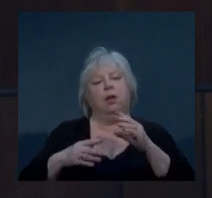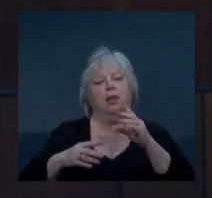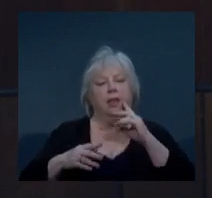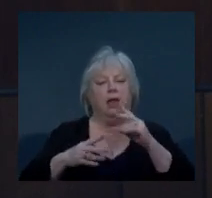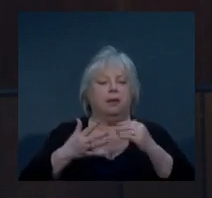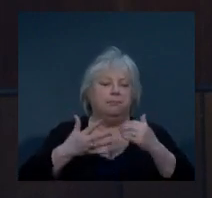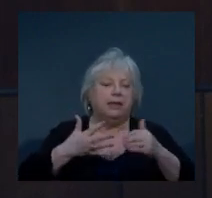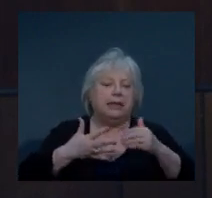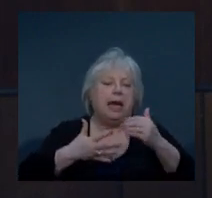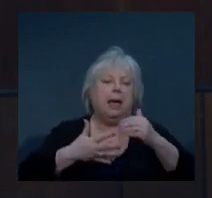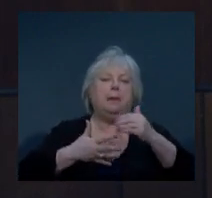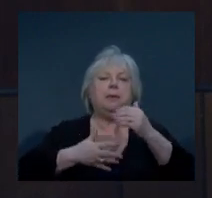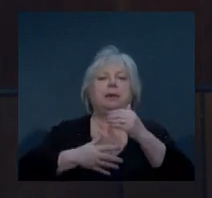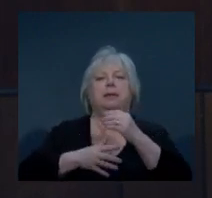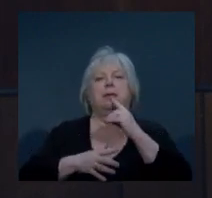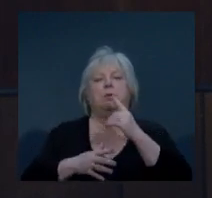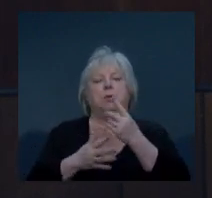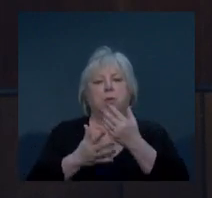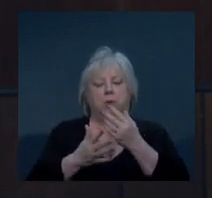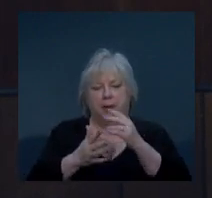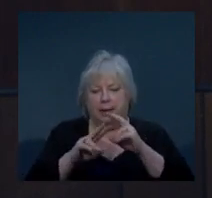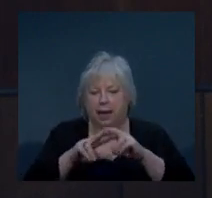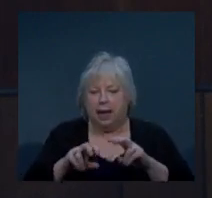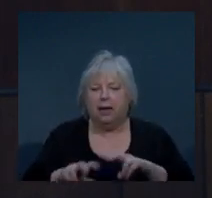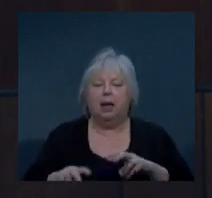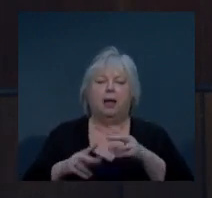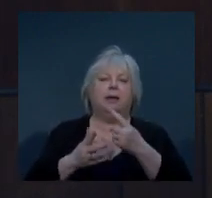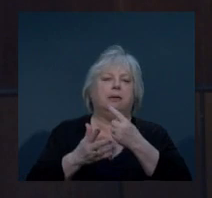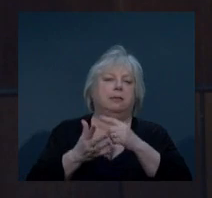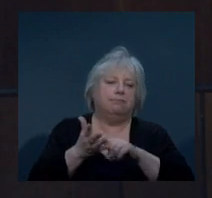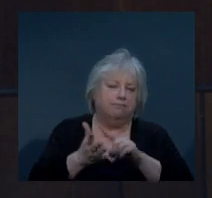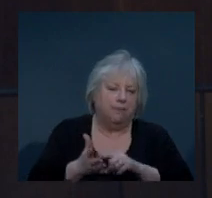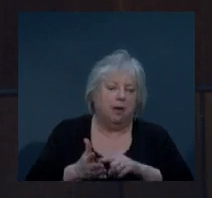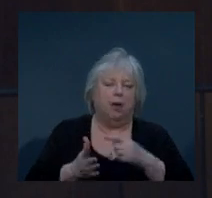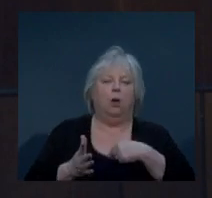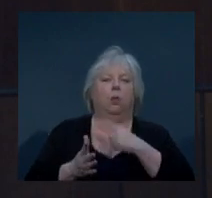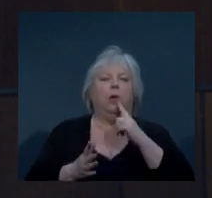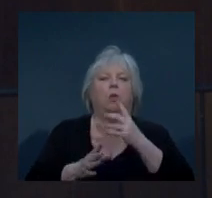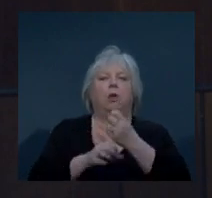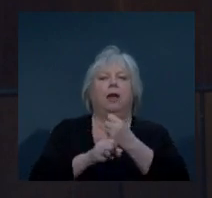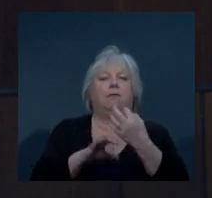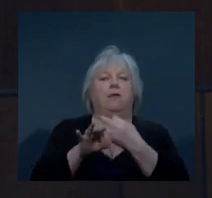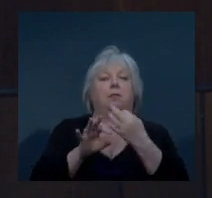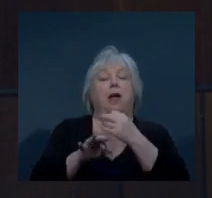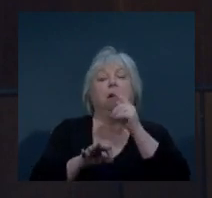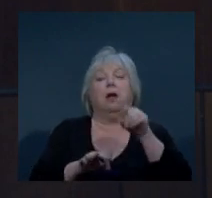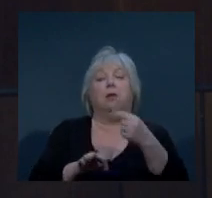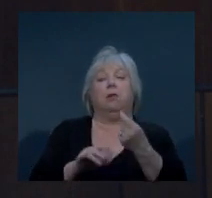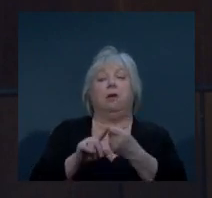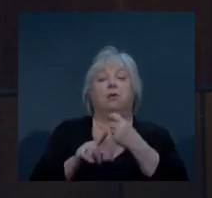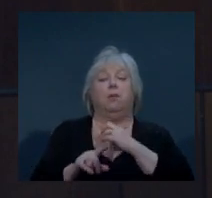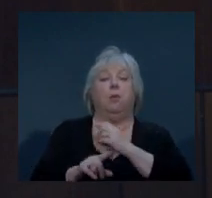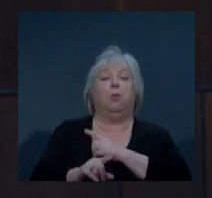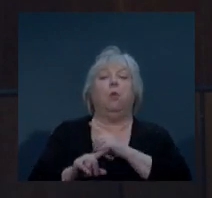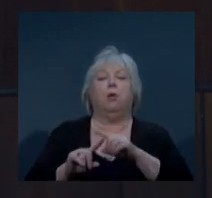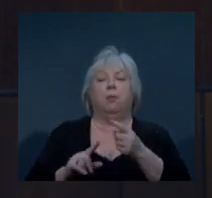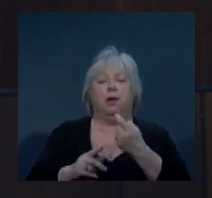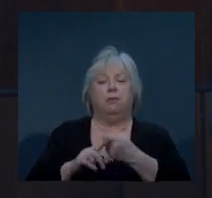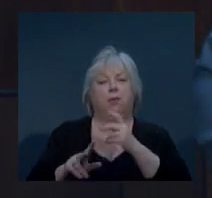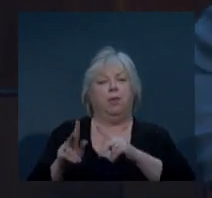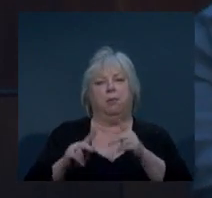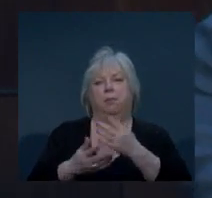try to do within management is make certain that we also solicit not only feedback from the board, but solicit feedback from the community. From the public,